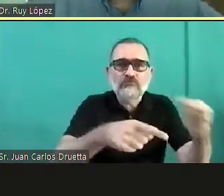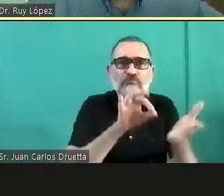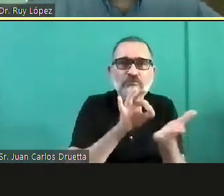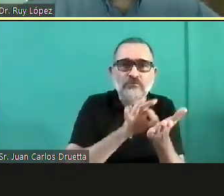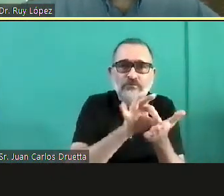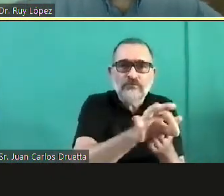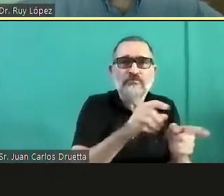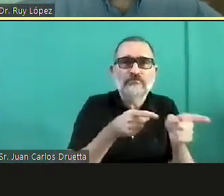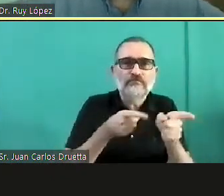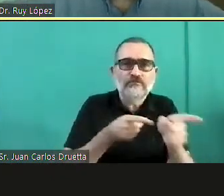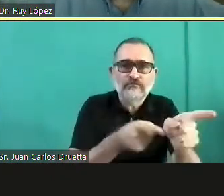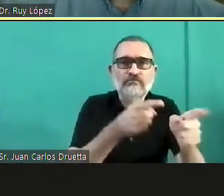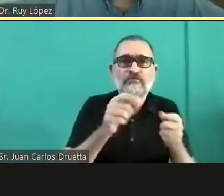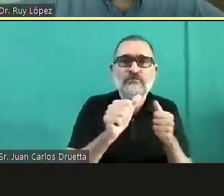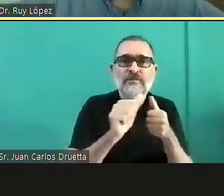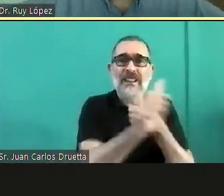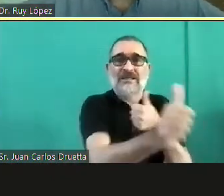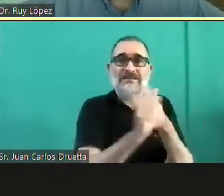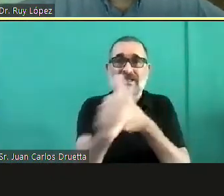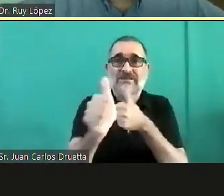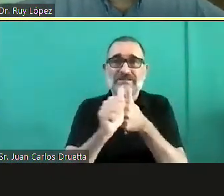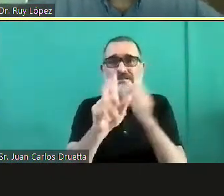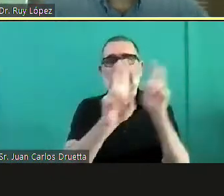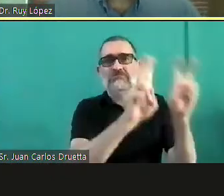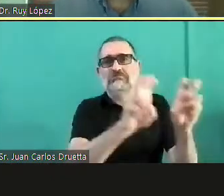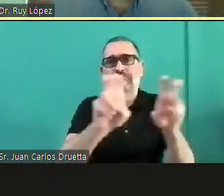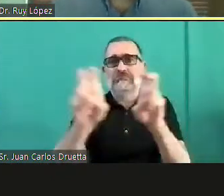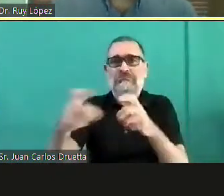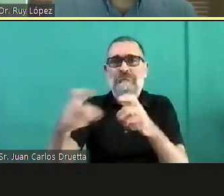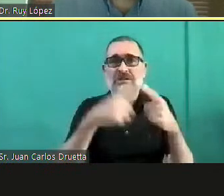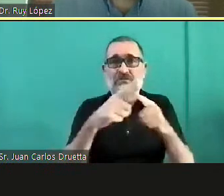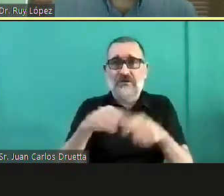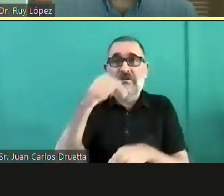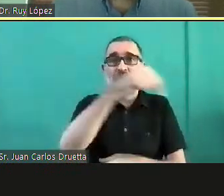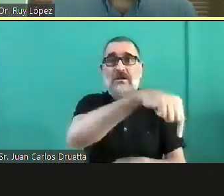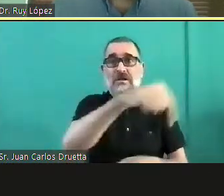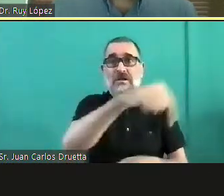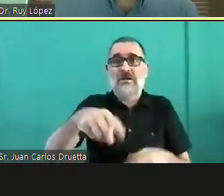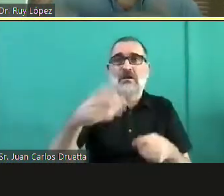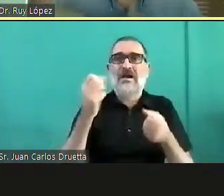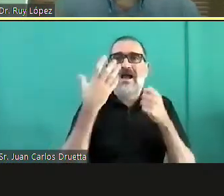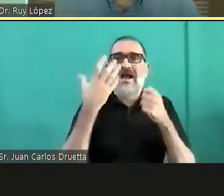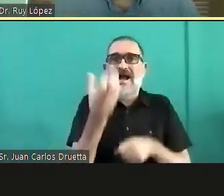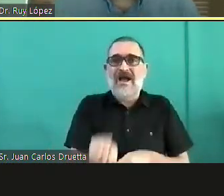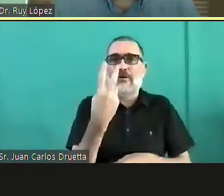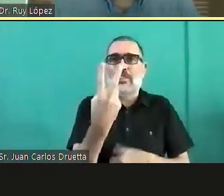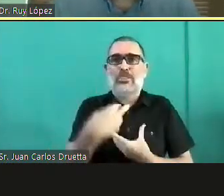were able to have community health brigades who were doing